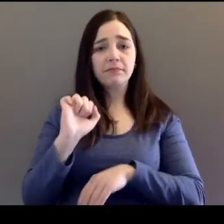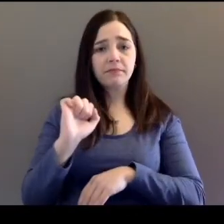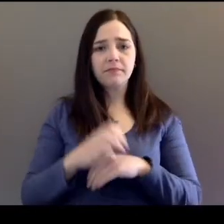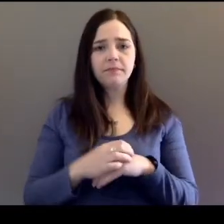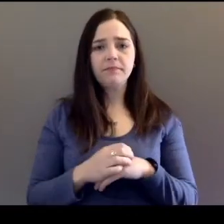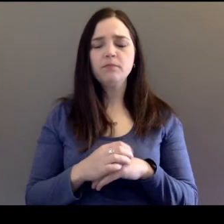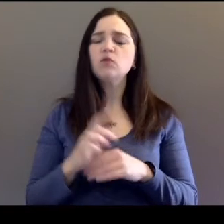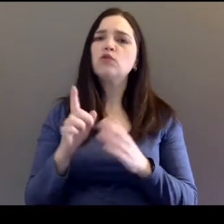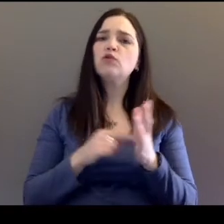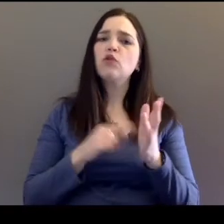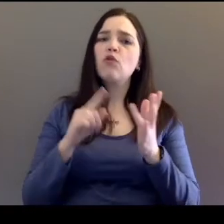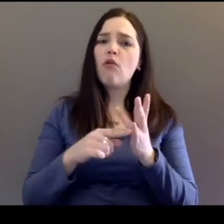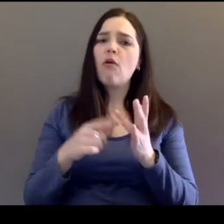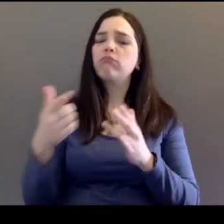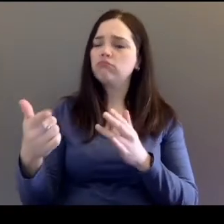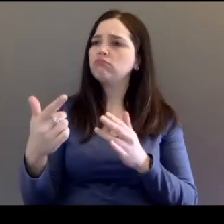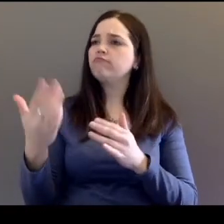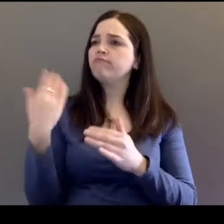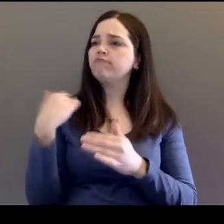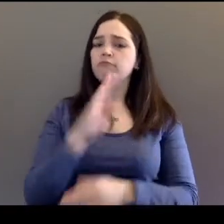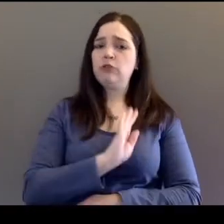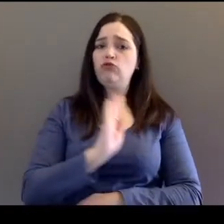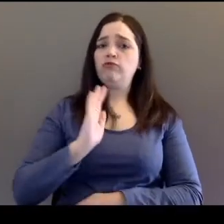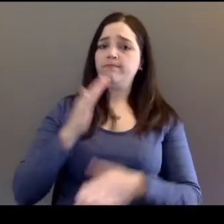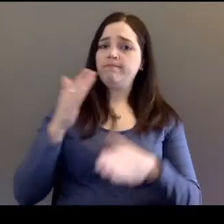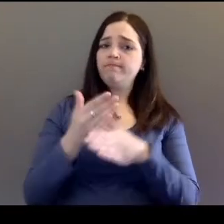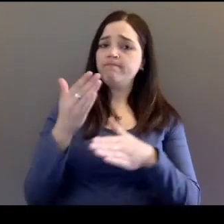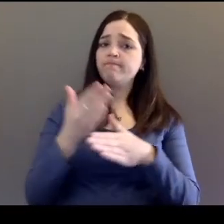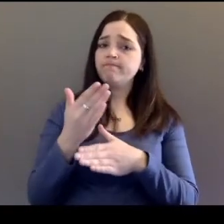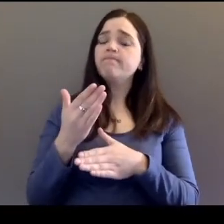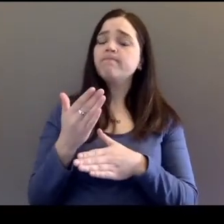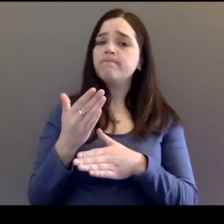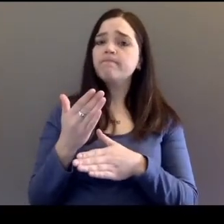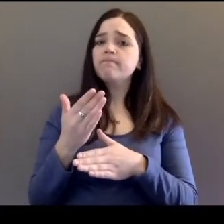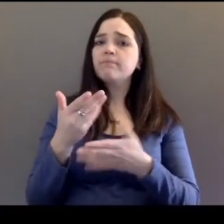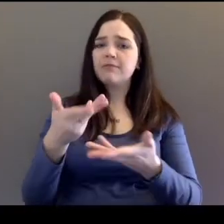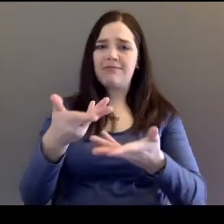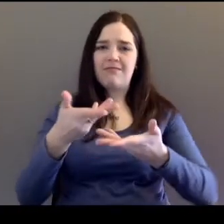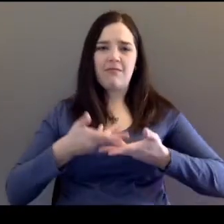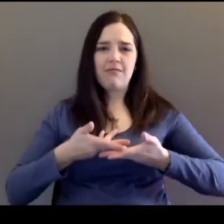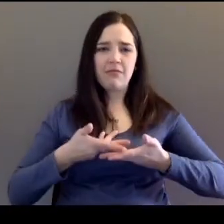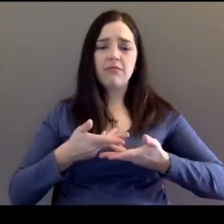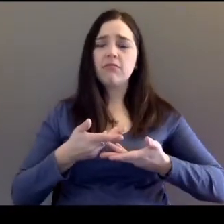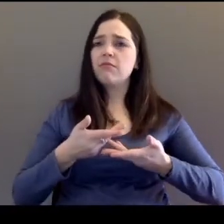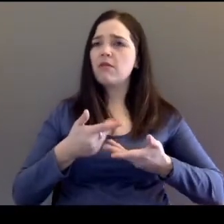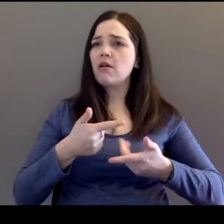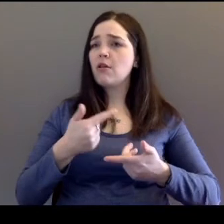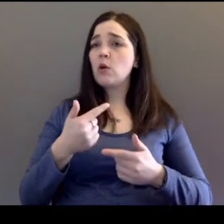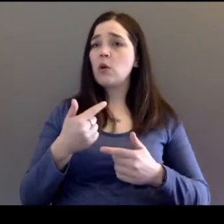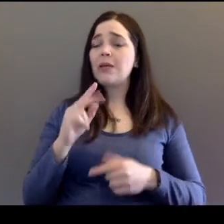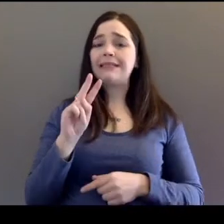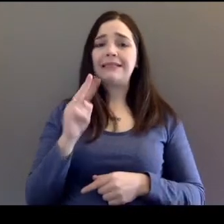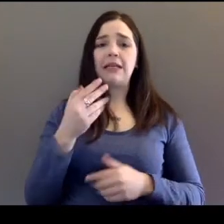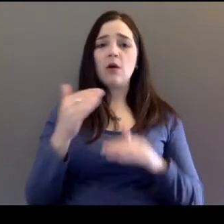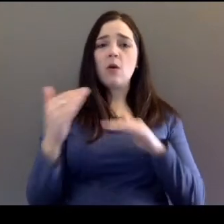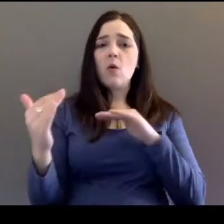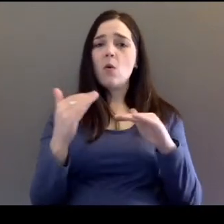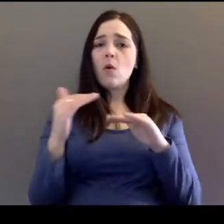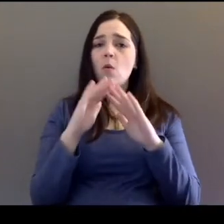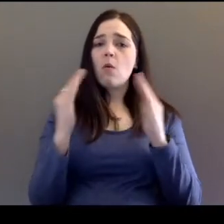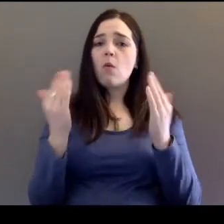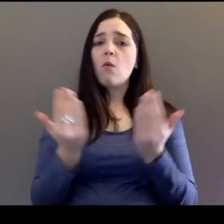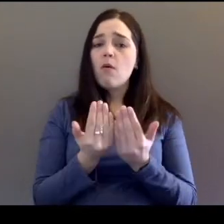on active service, according to this Bible, and would receive this Bible, as many soldiers did in the Second War, from the